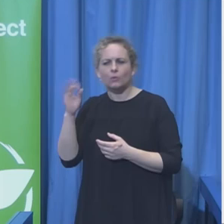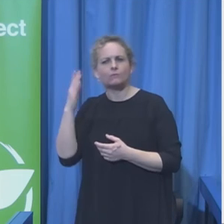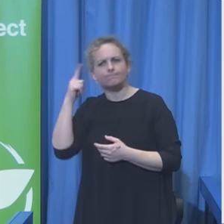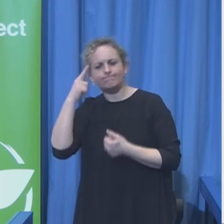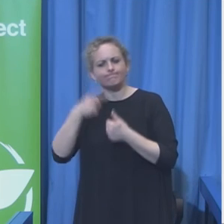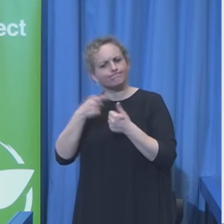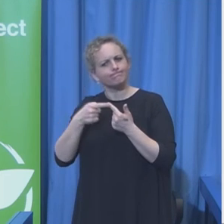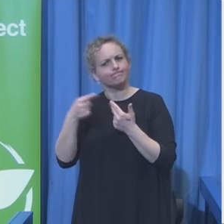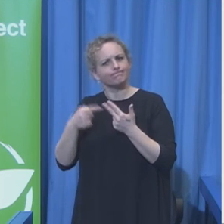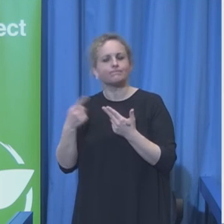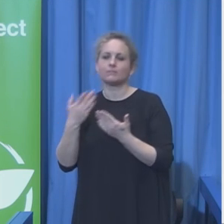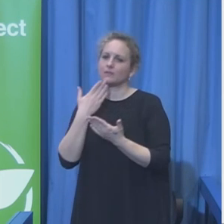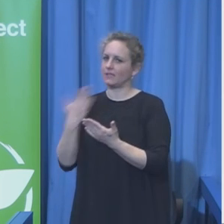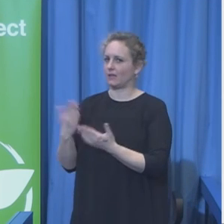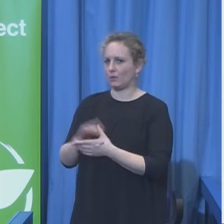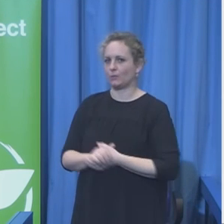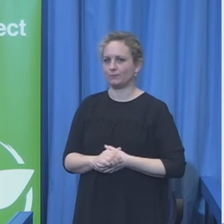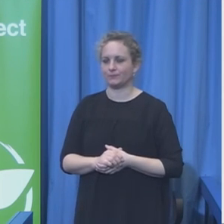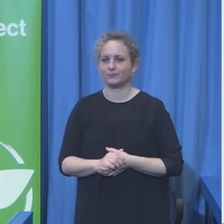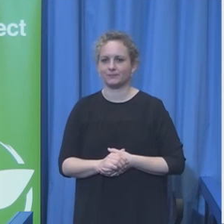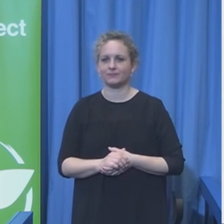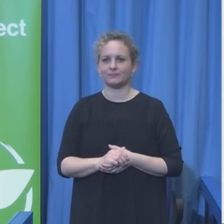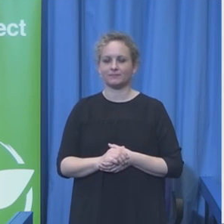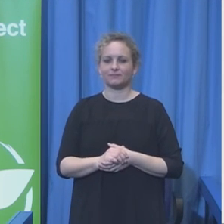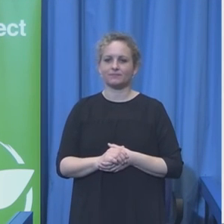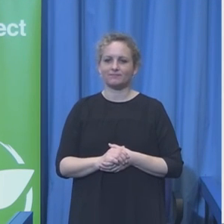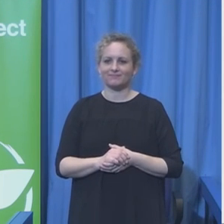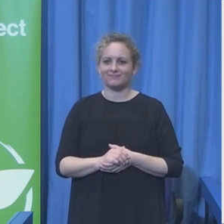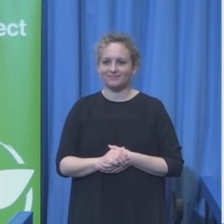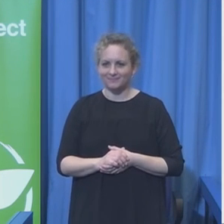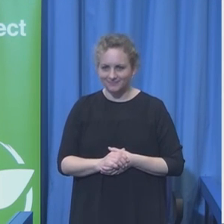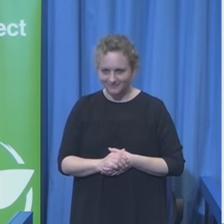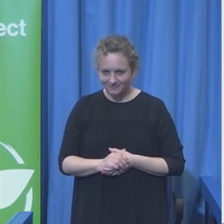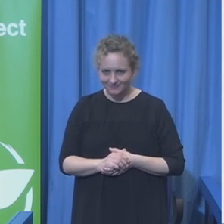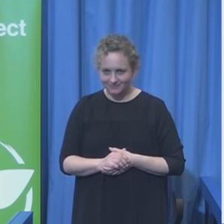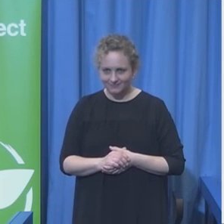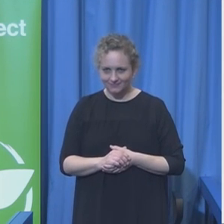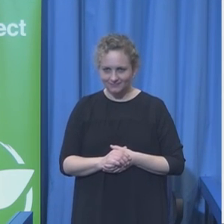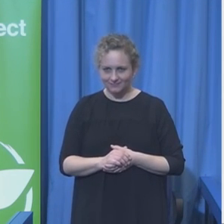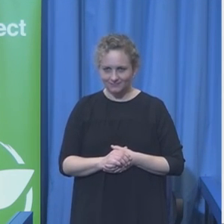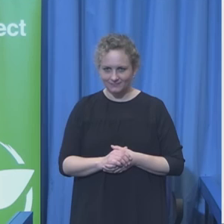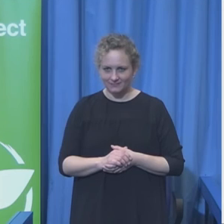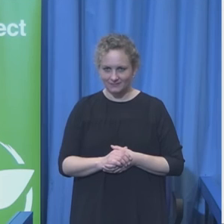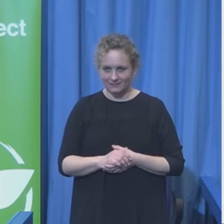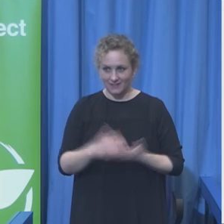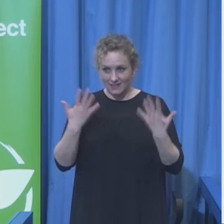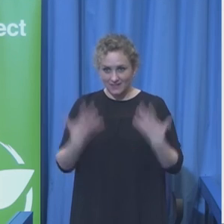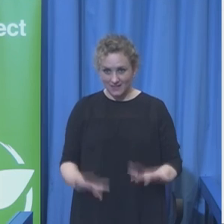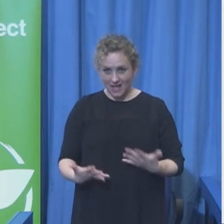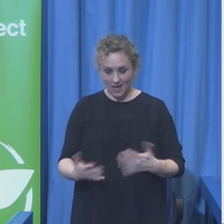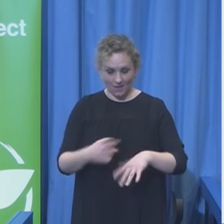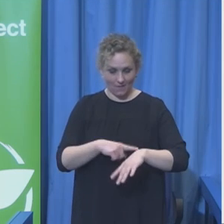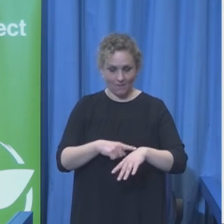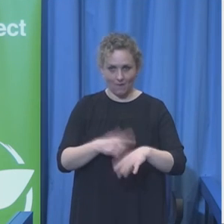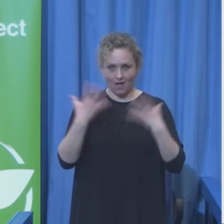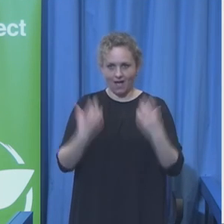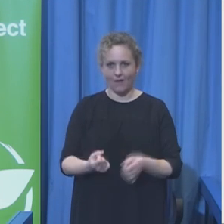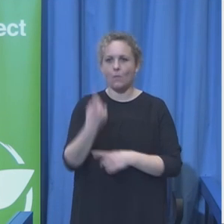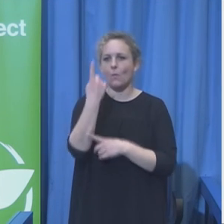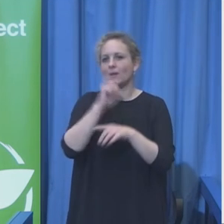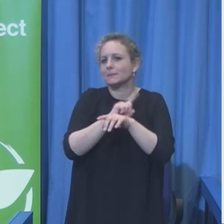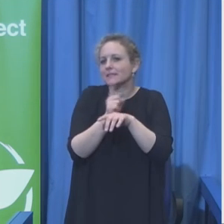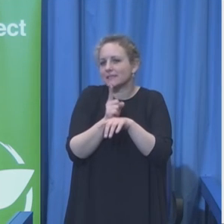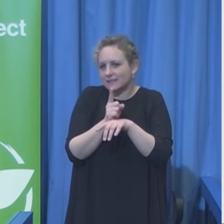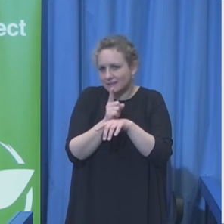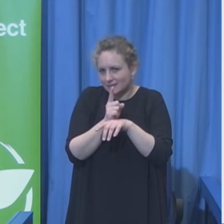fully would agree with. A final 1 minute message to take home, both from Shuaib and Daniela. Daniela, do you want to start?